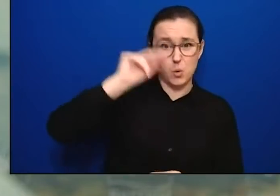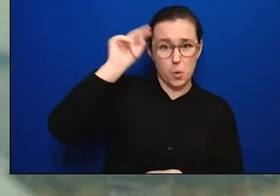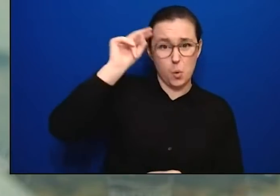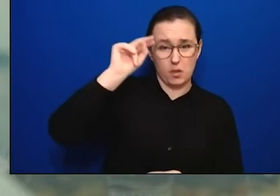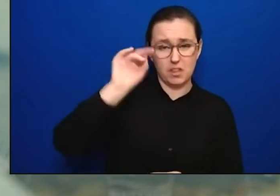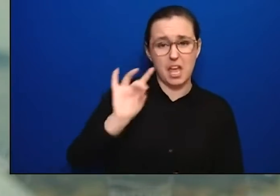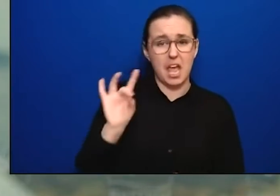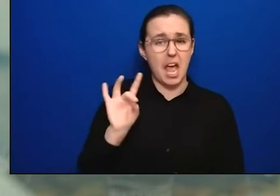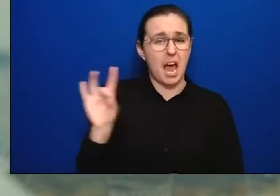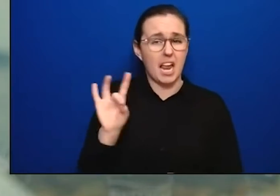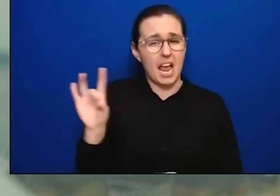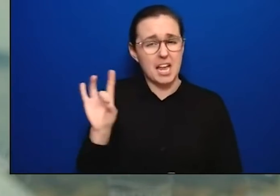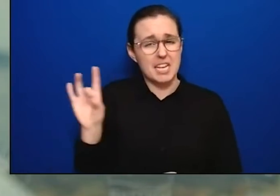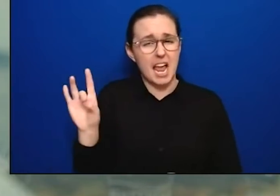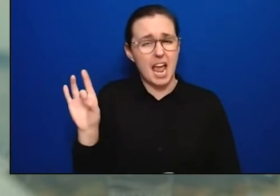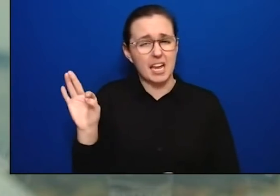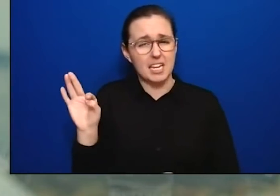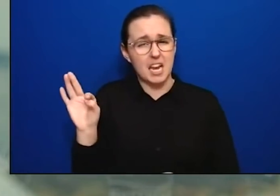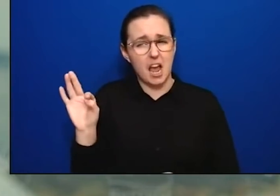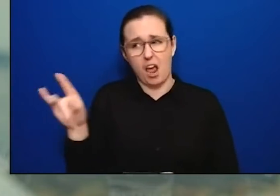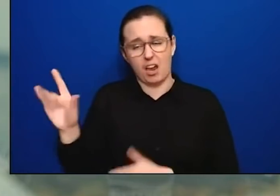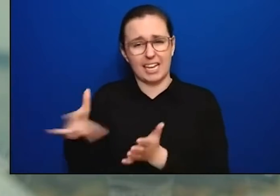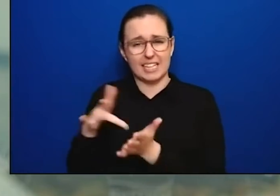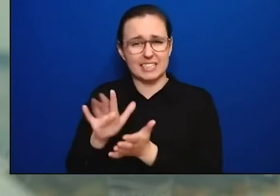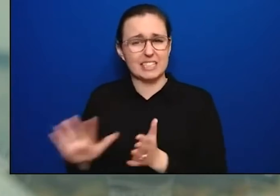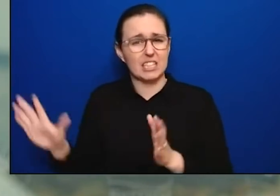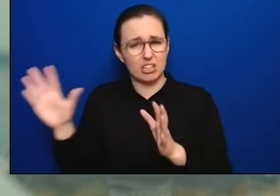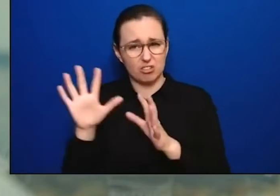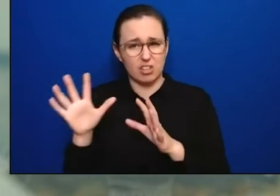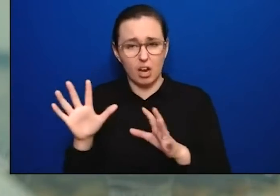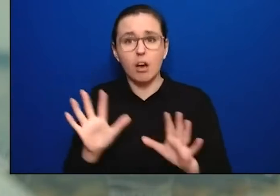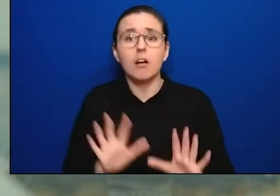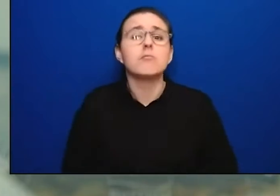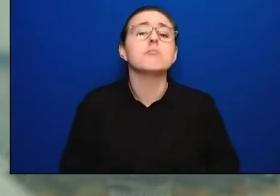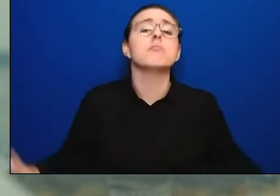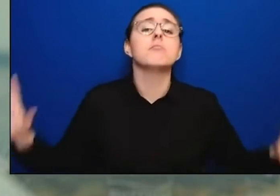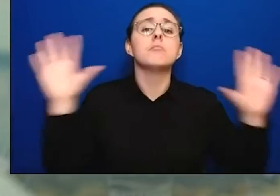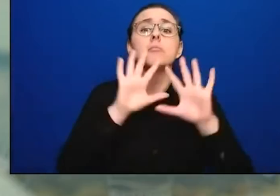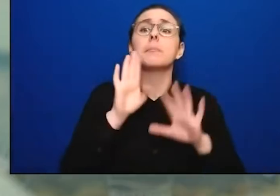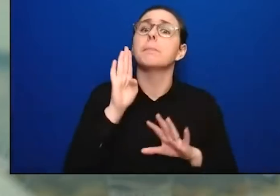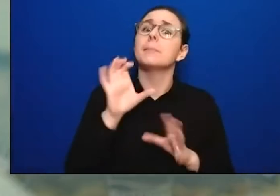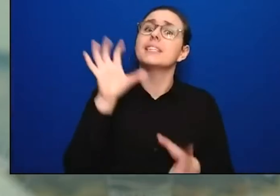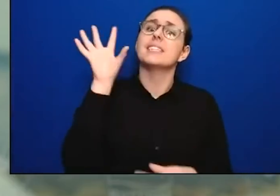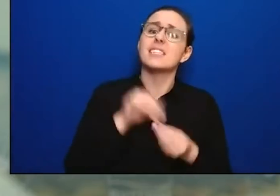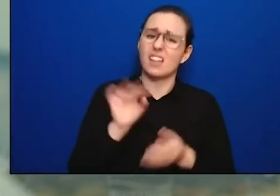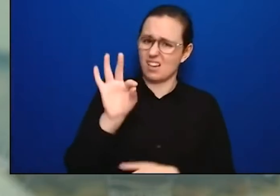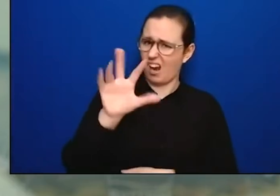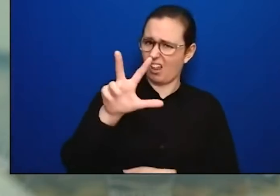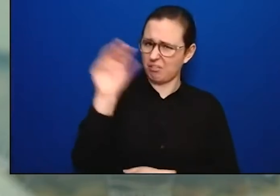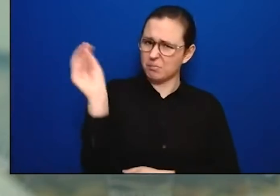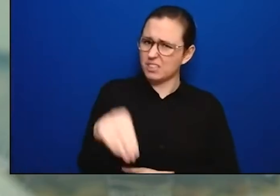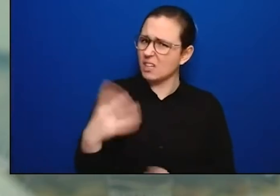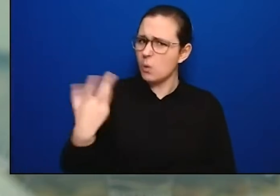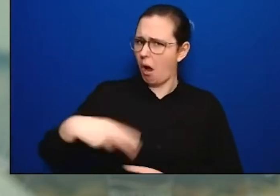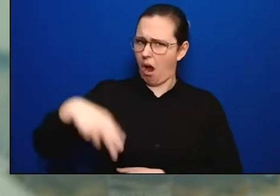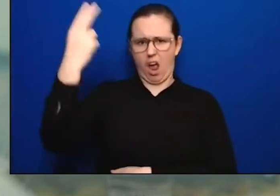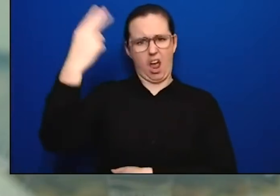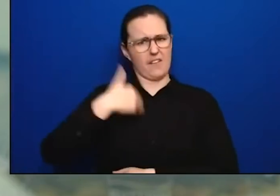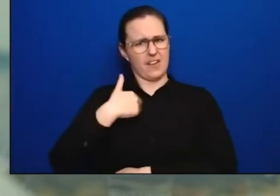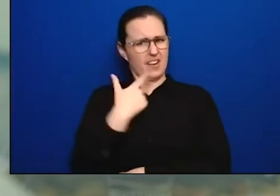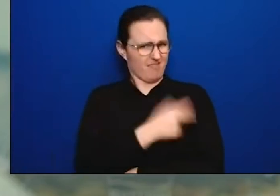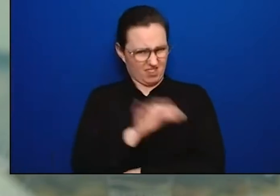to 90% in the Northern Health Authority. I think it's about 88, 89 there, and obviously province-wide